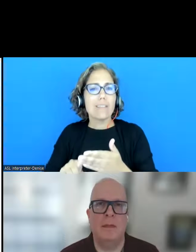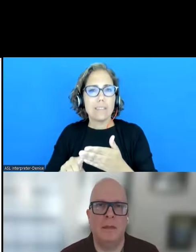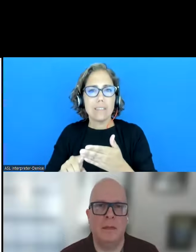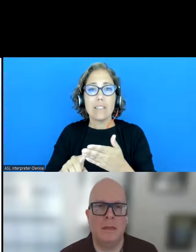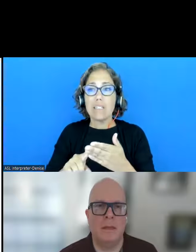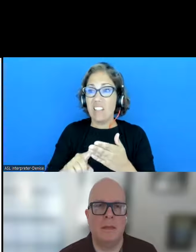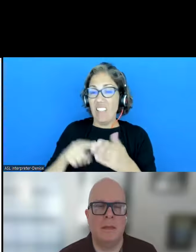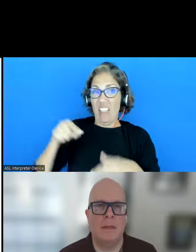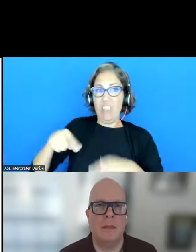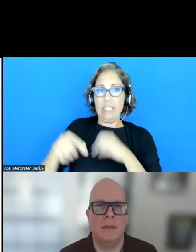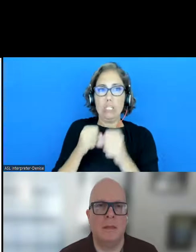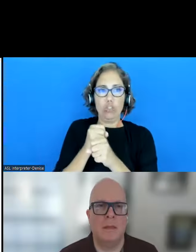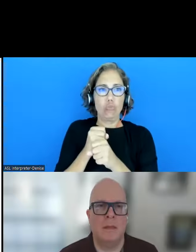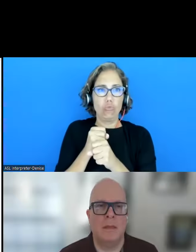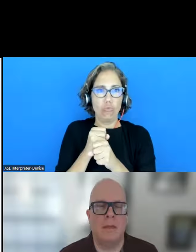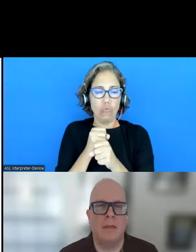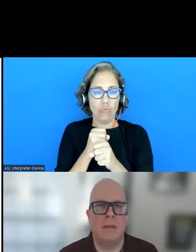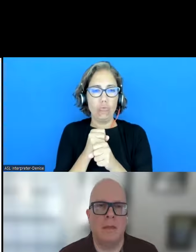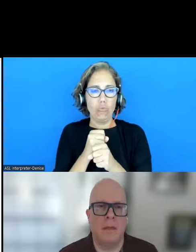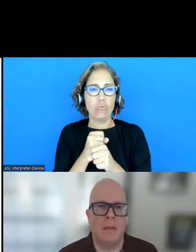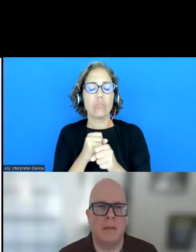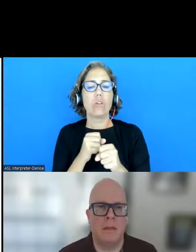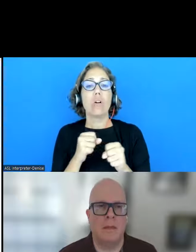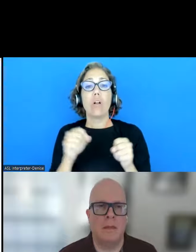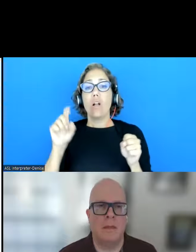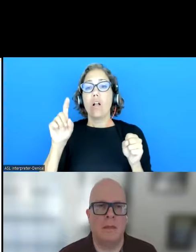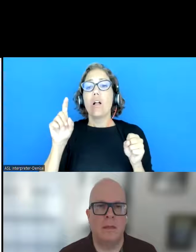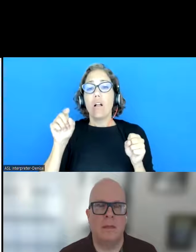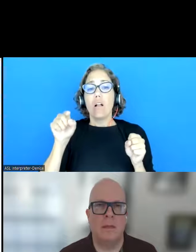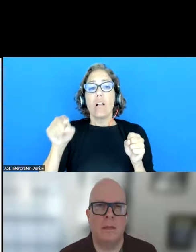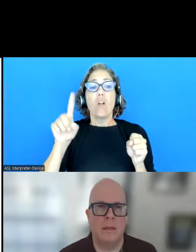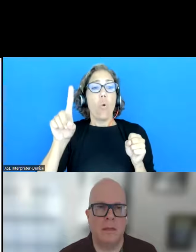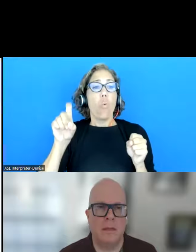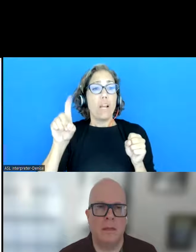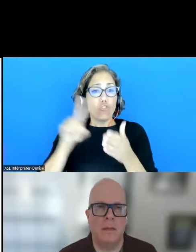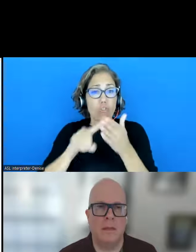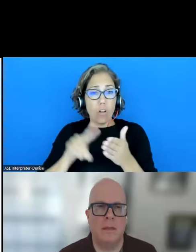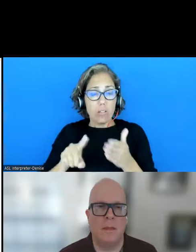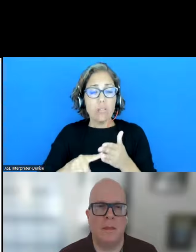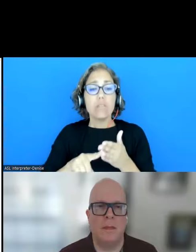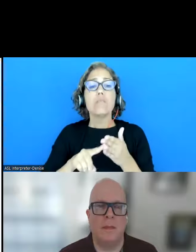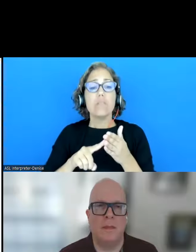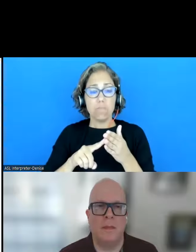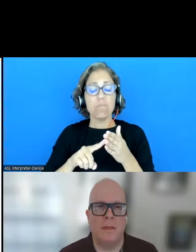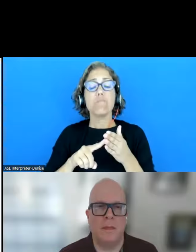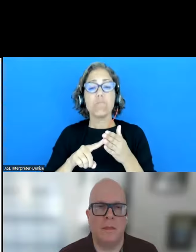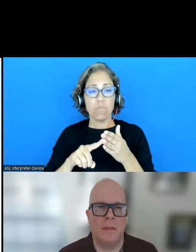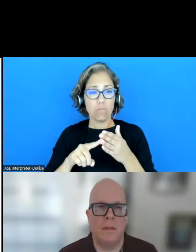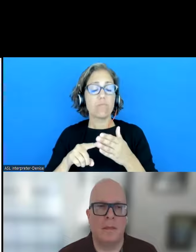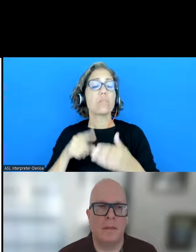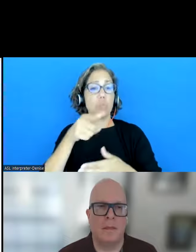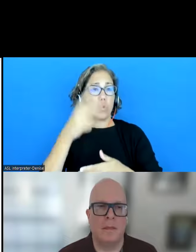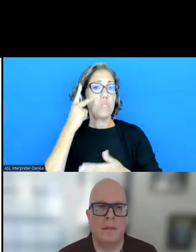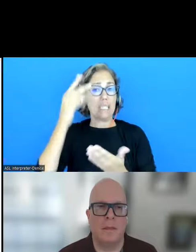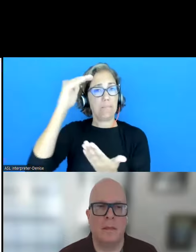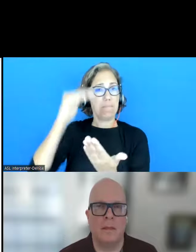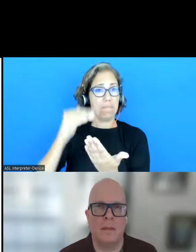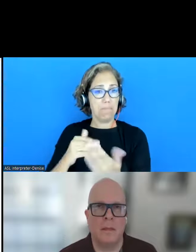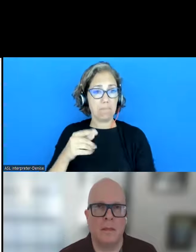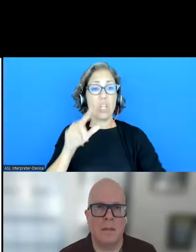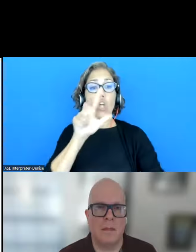this year. These 100 audits were distributed as follows. So 39 were